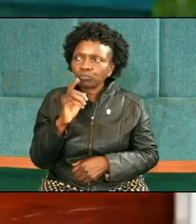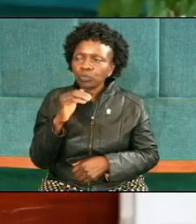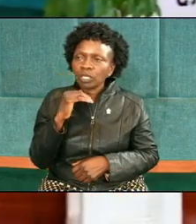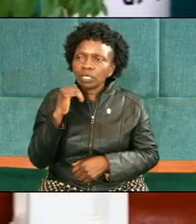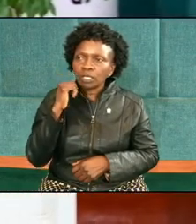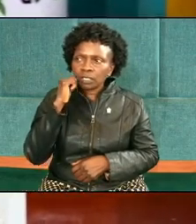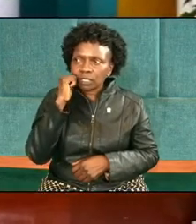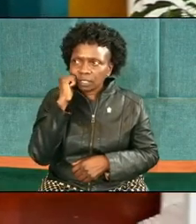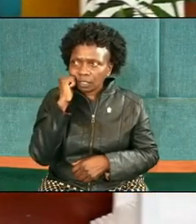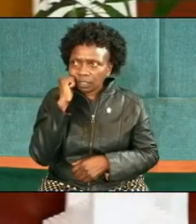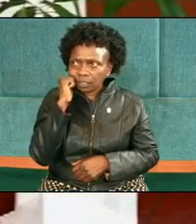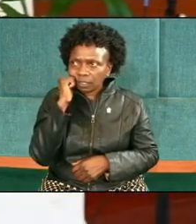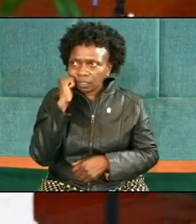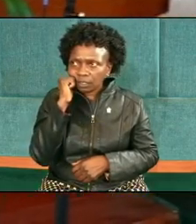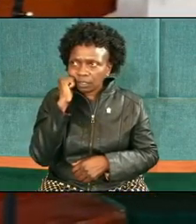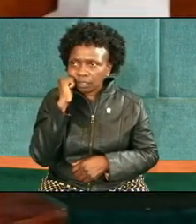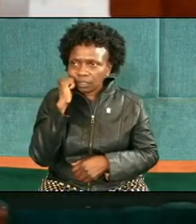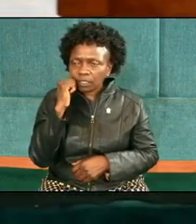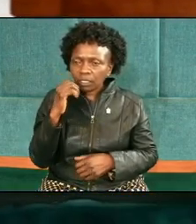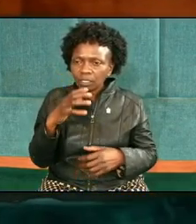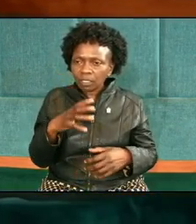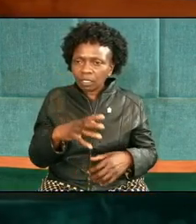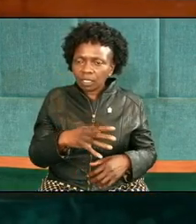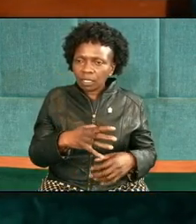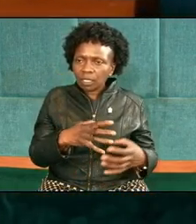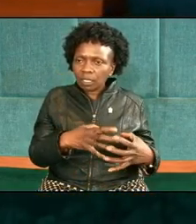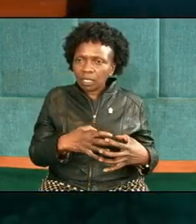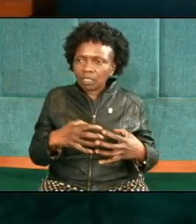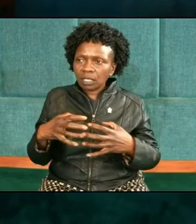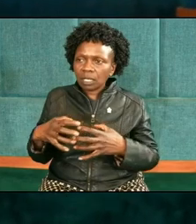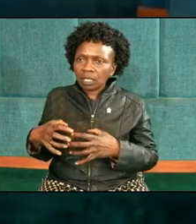sick with cancer,